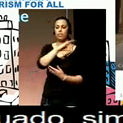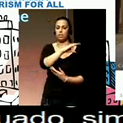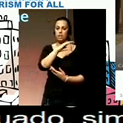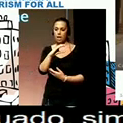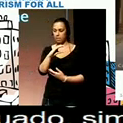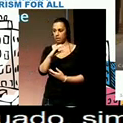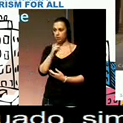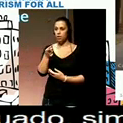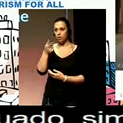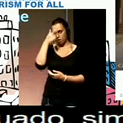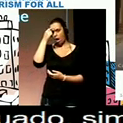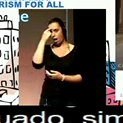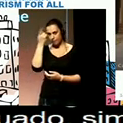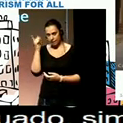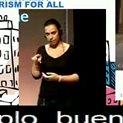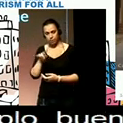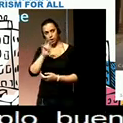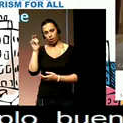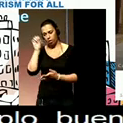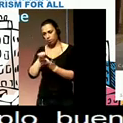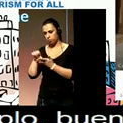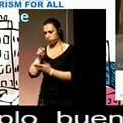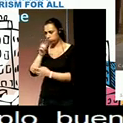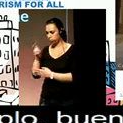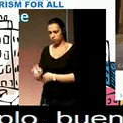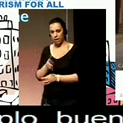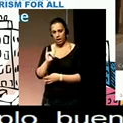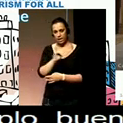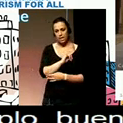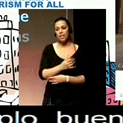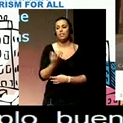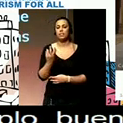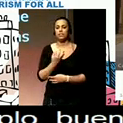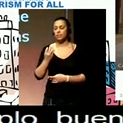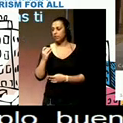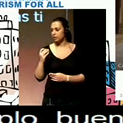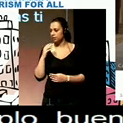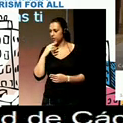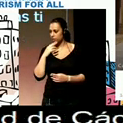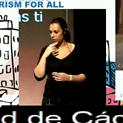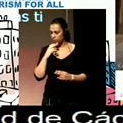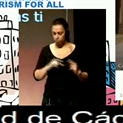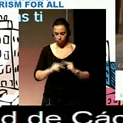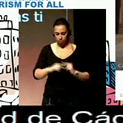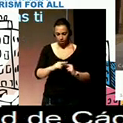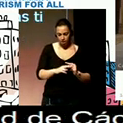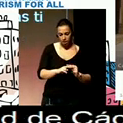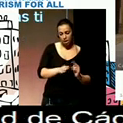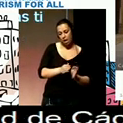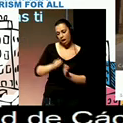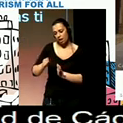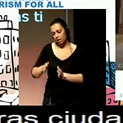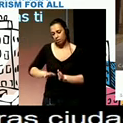in Cáceres city or here in Avila also, there is a kind